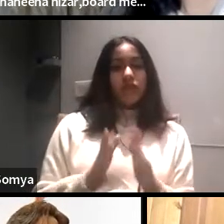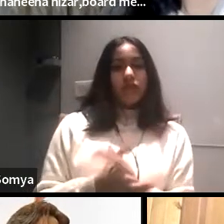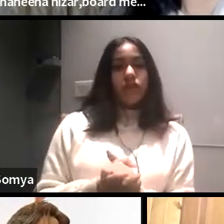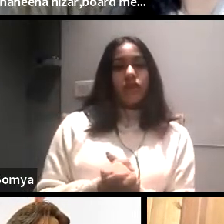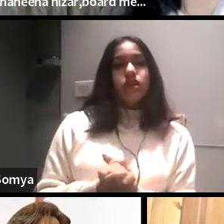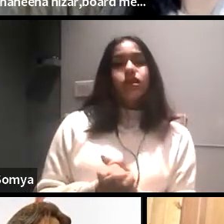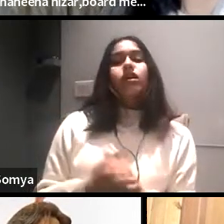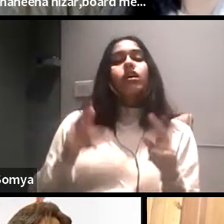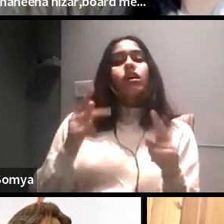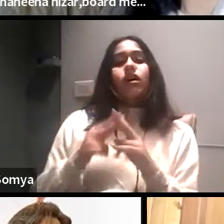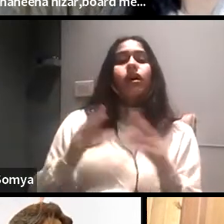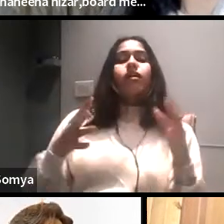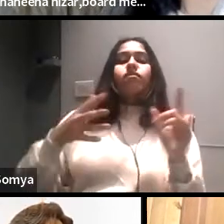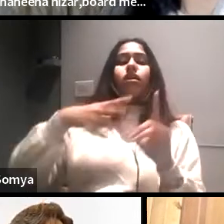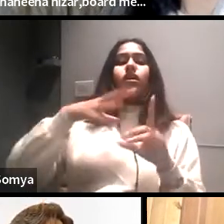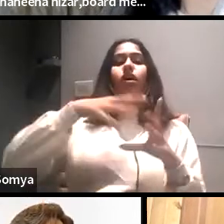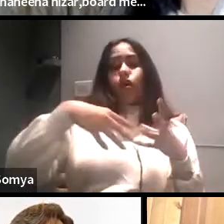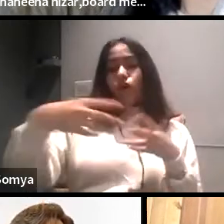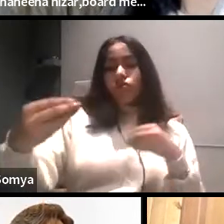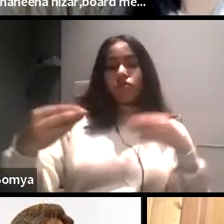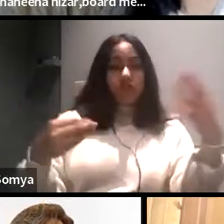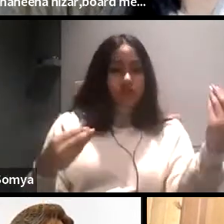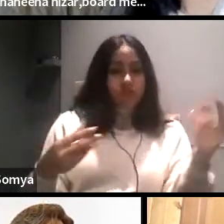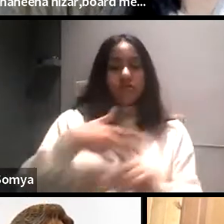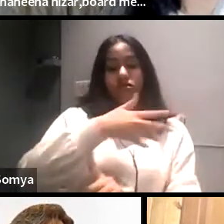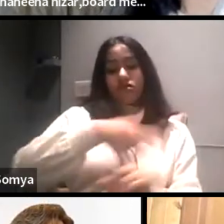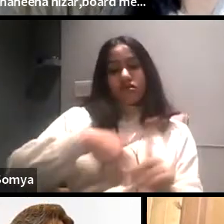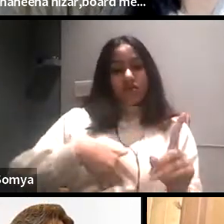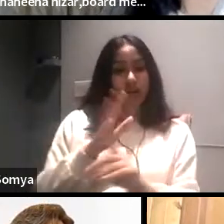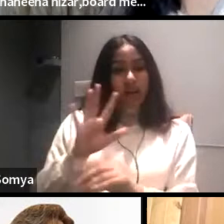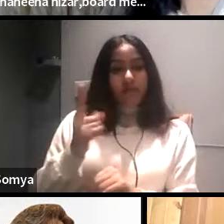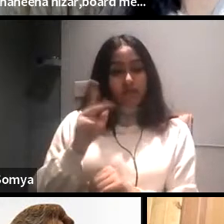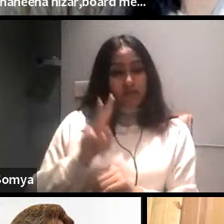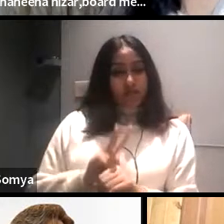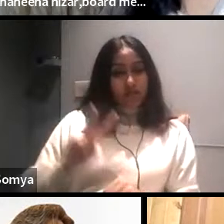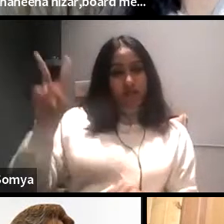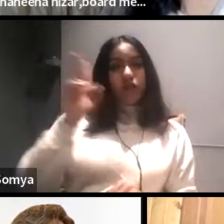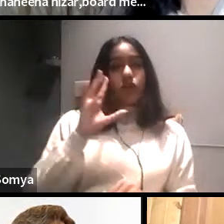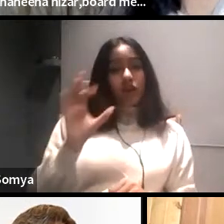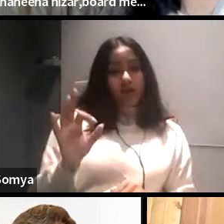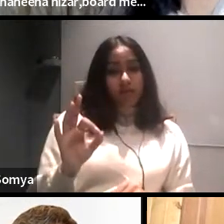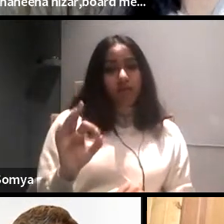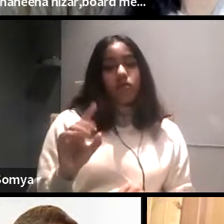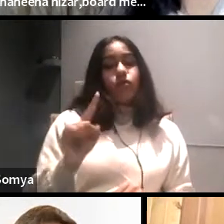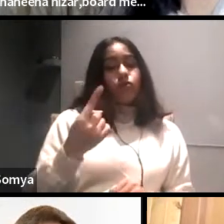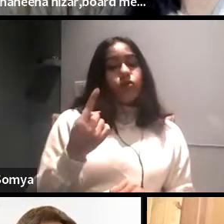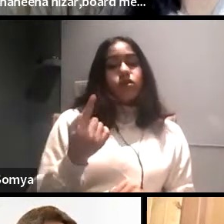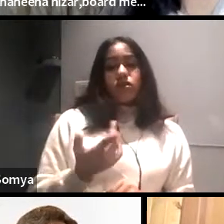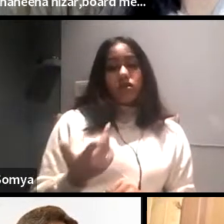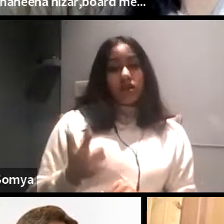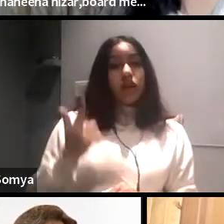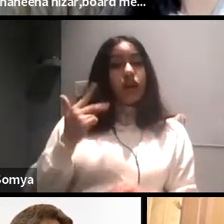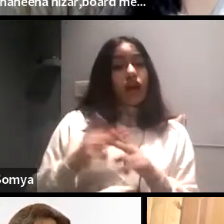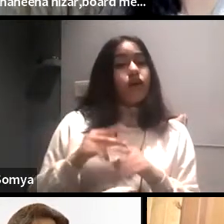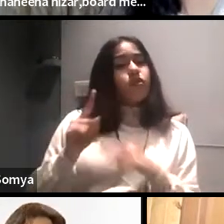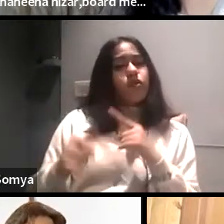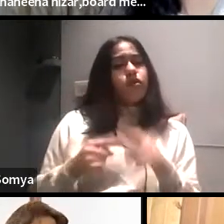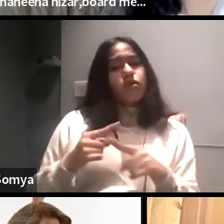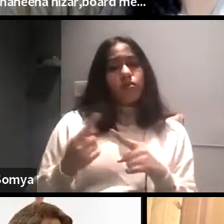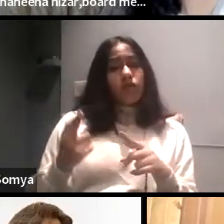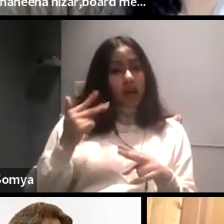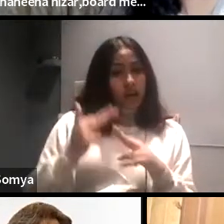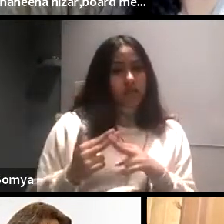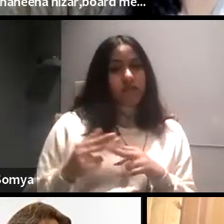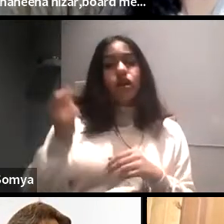or behind the bins or something to get into the venue, which is not very pleasant. So it's about having that